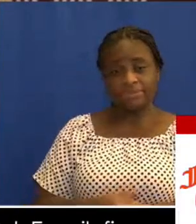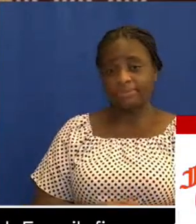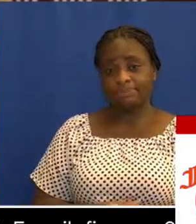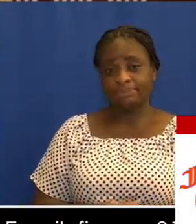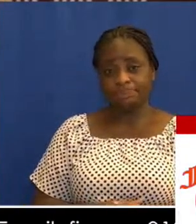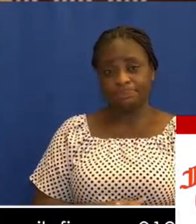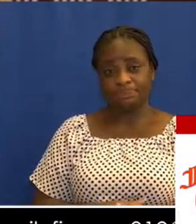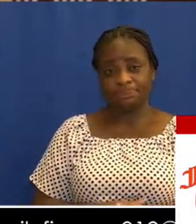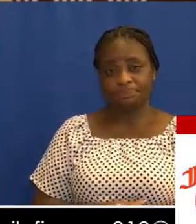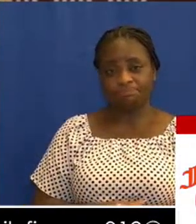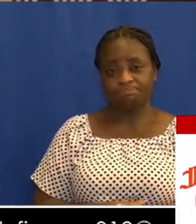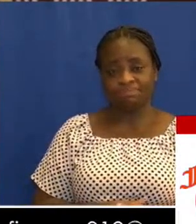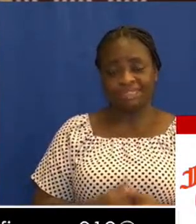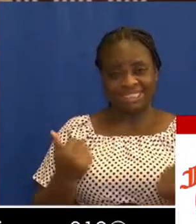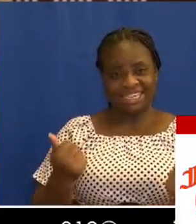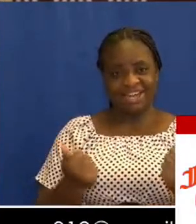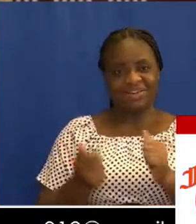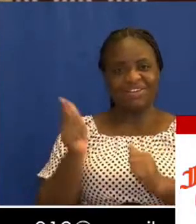no.